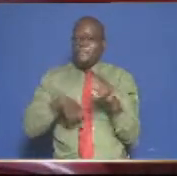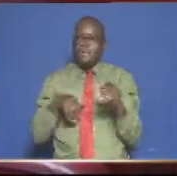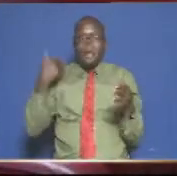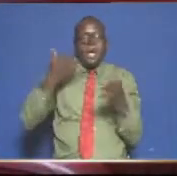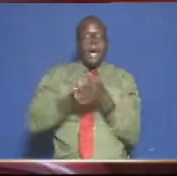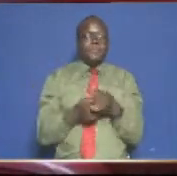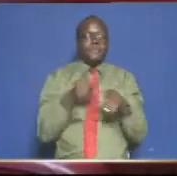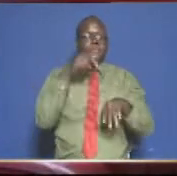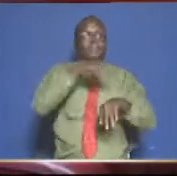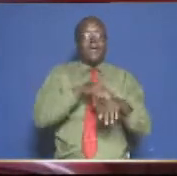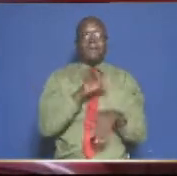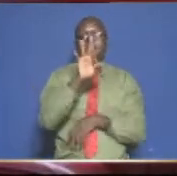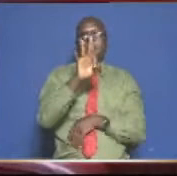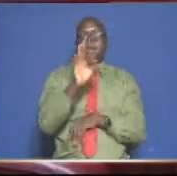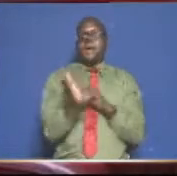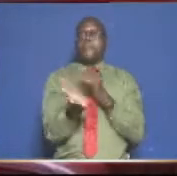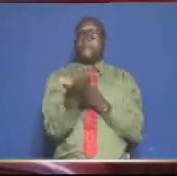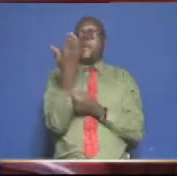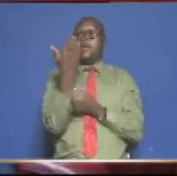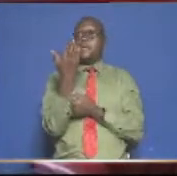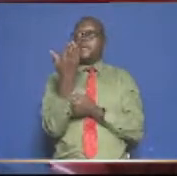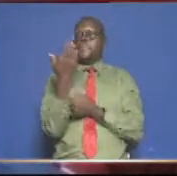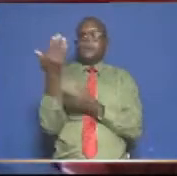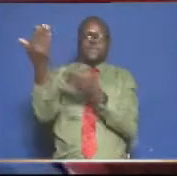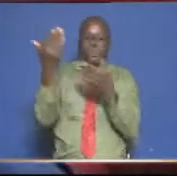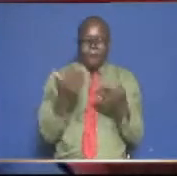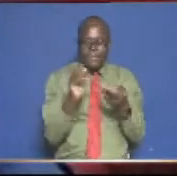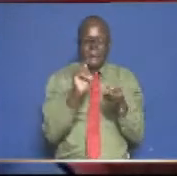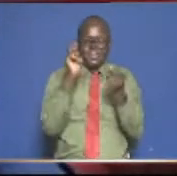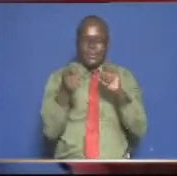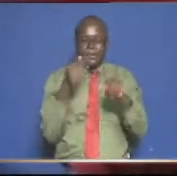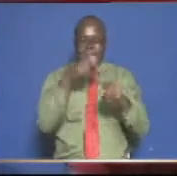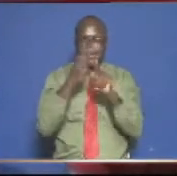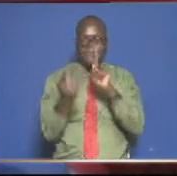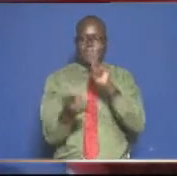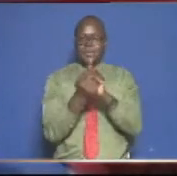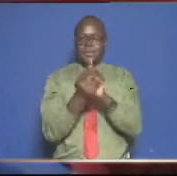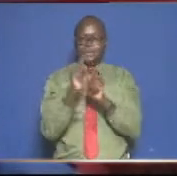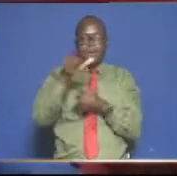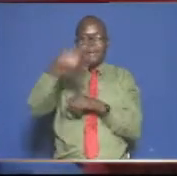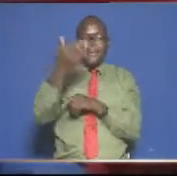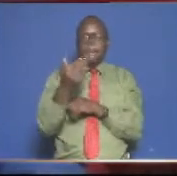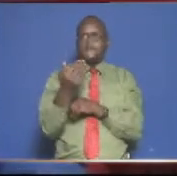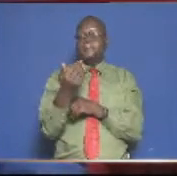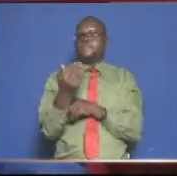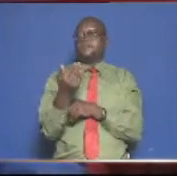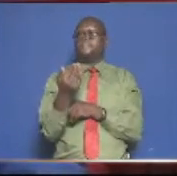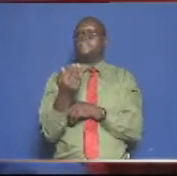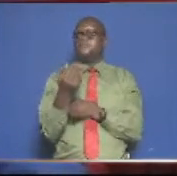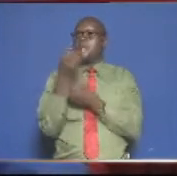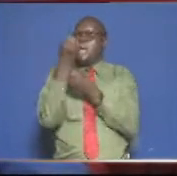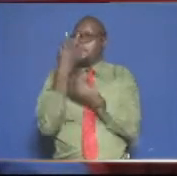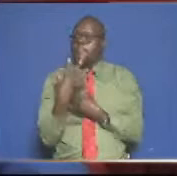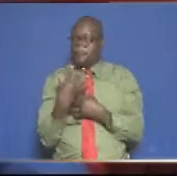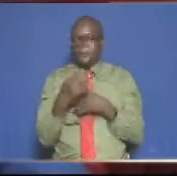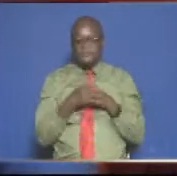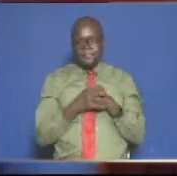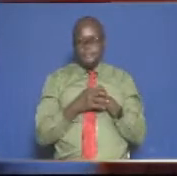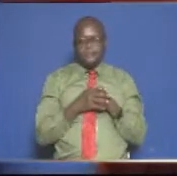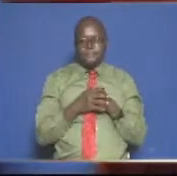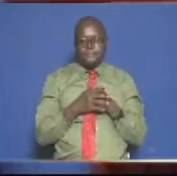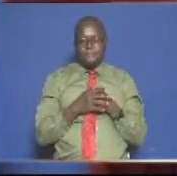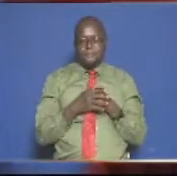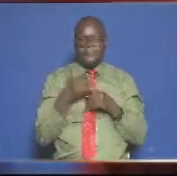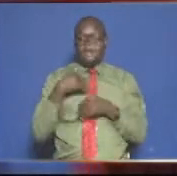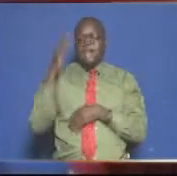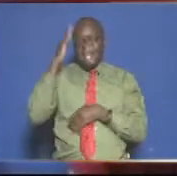a.m. coming out with these amendments. When I met Jakoya the following morning, he told me, just laughed and told me, Mbadi, I